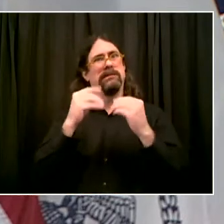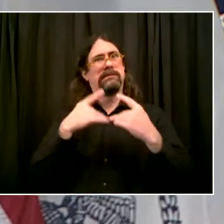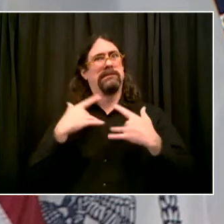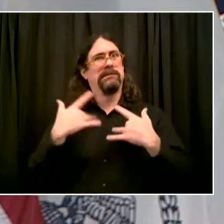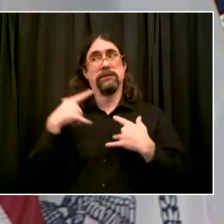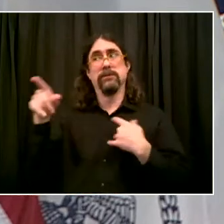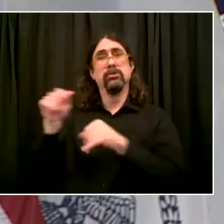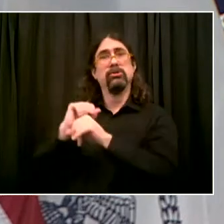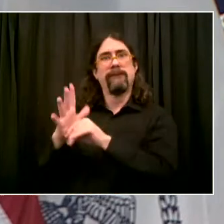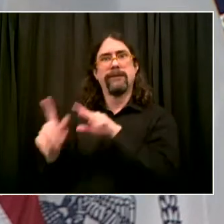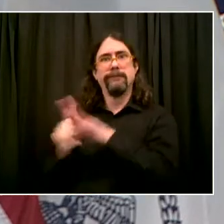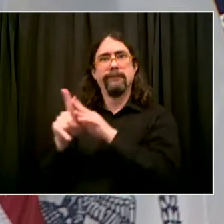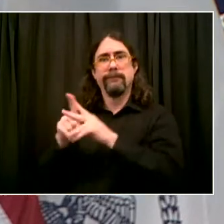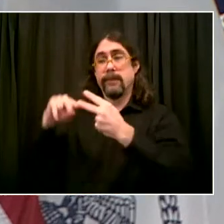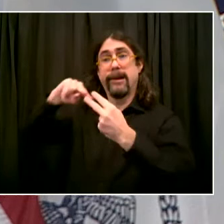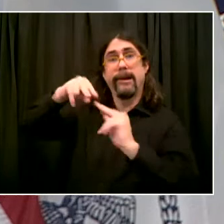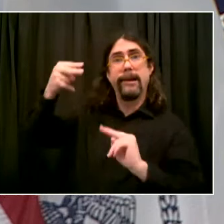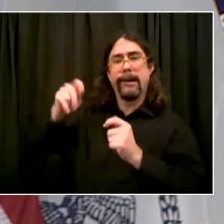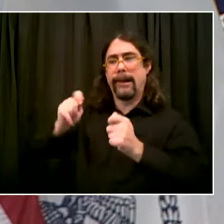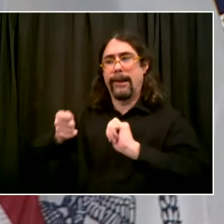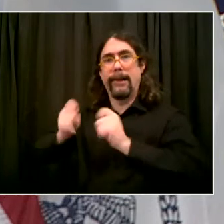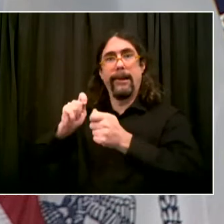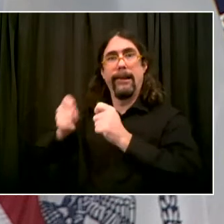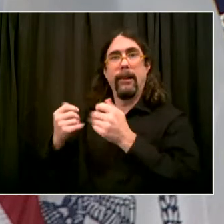be specifically about the snowstorm.